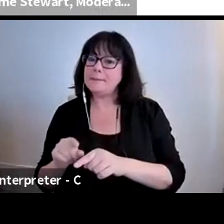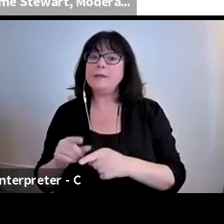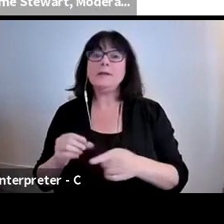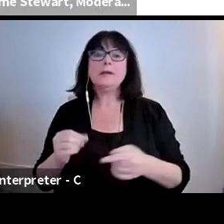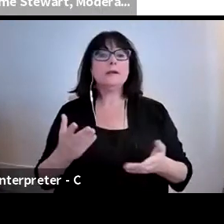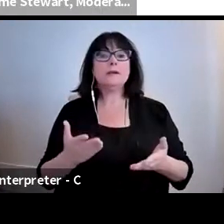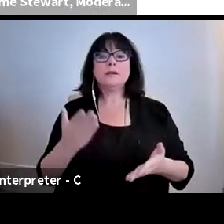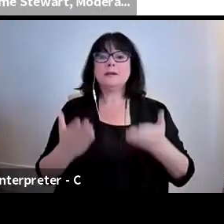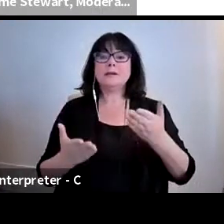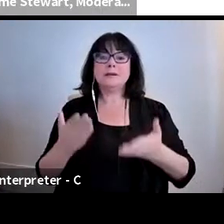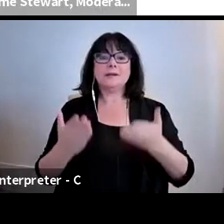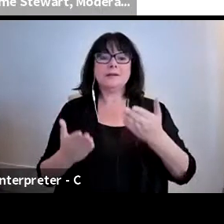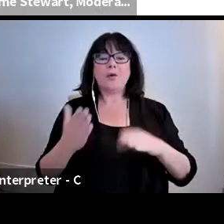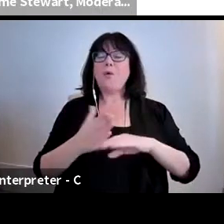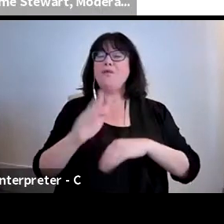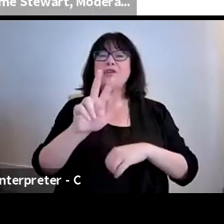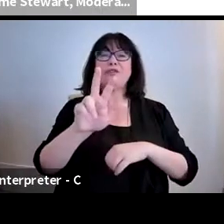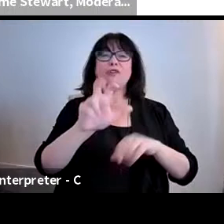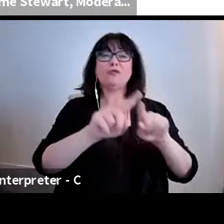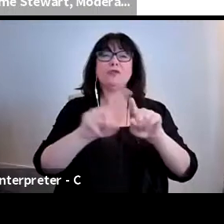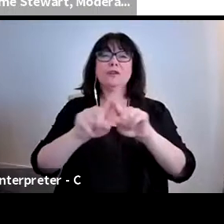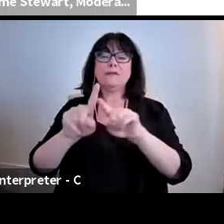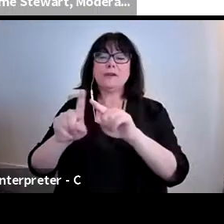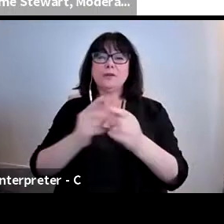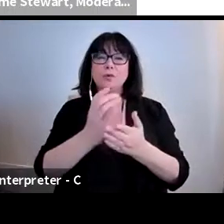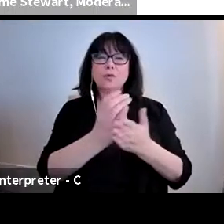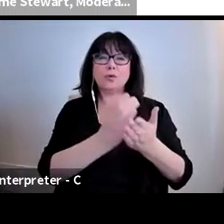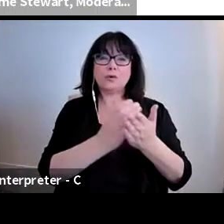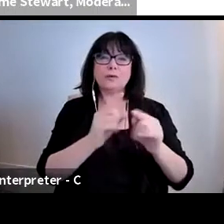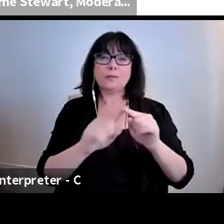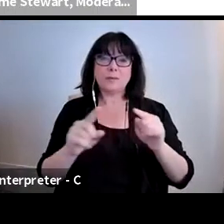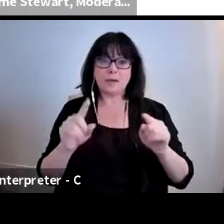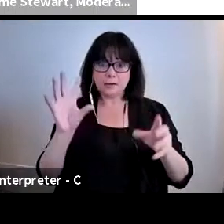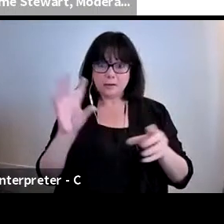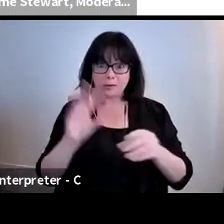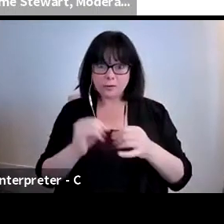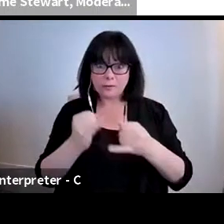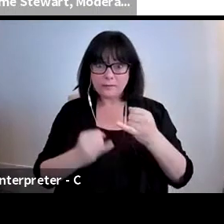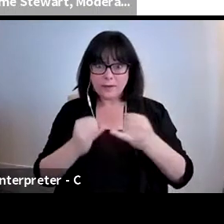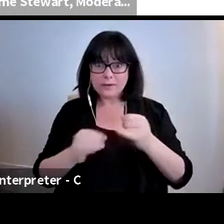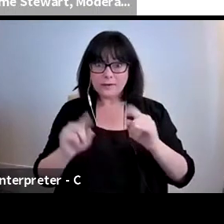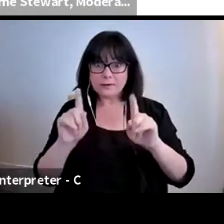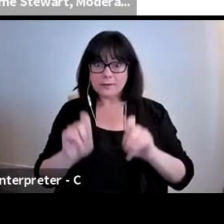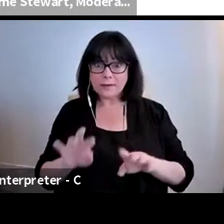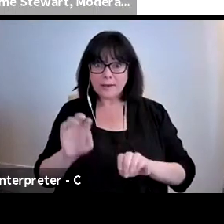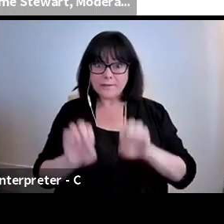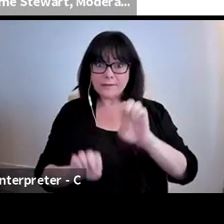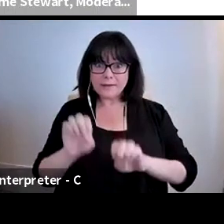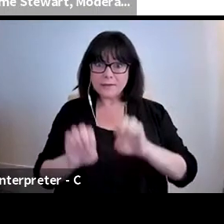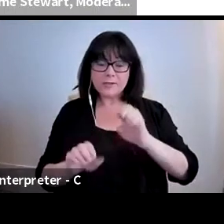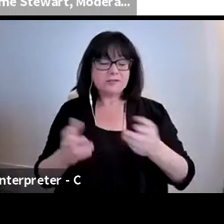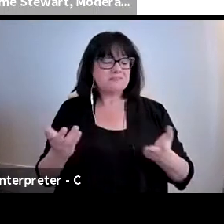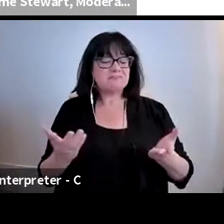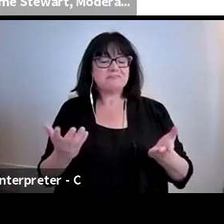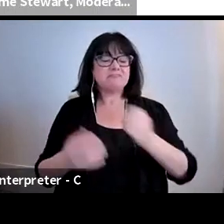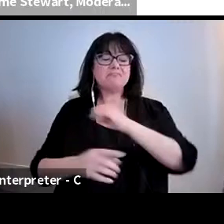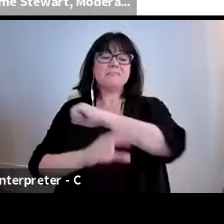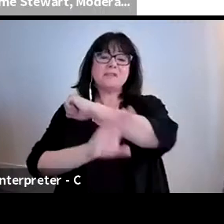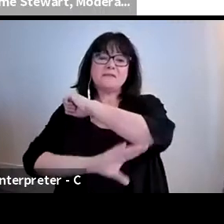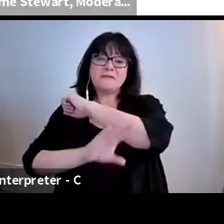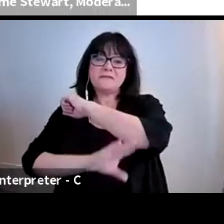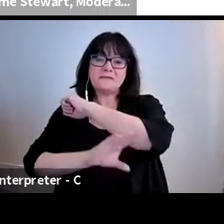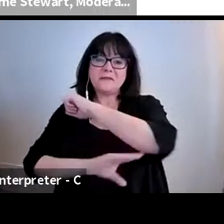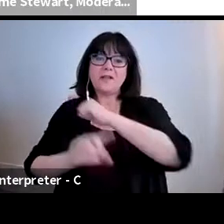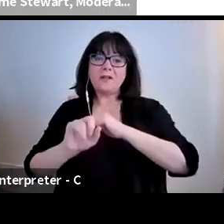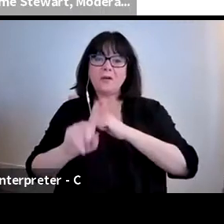include any final evaluation. So really we are trying to, for the fall, we're trying to limit on-campus activities to those that are required